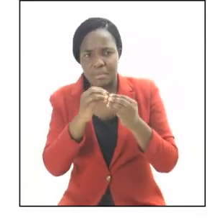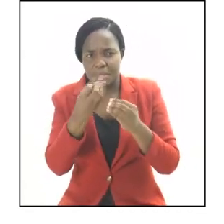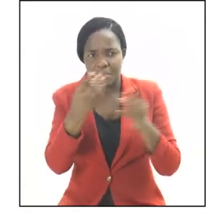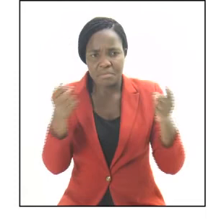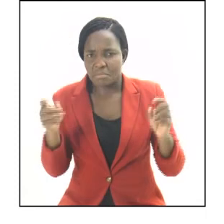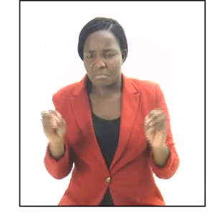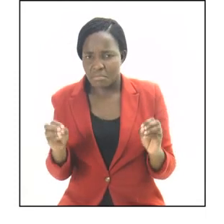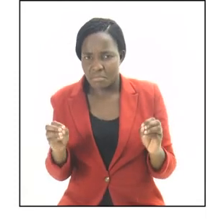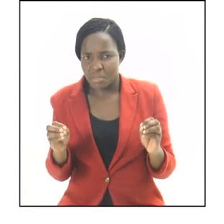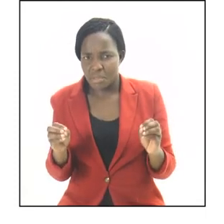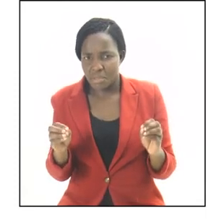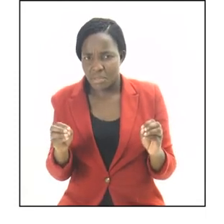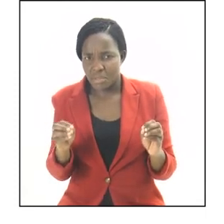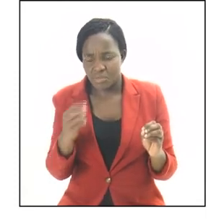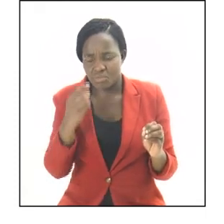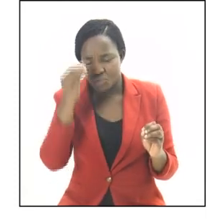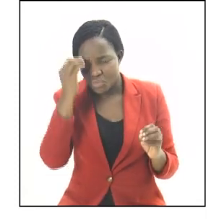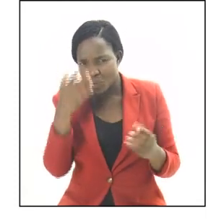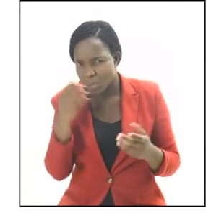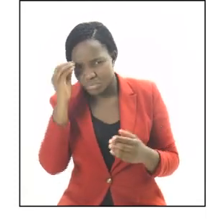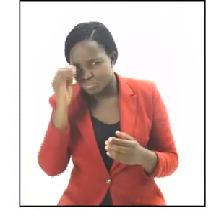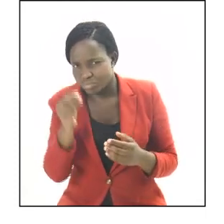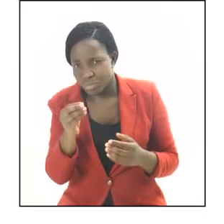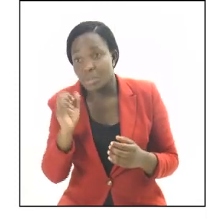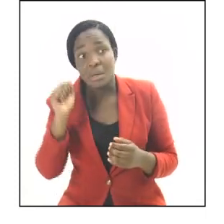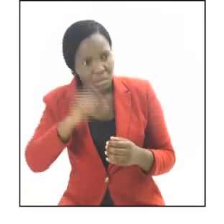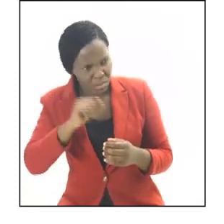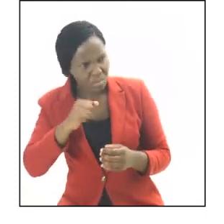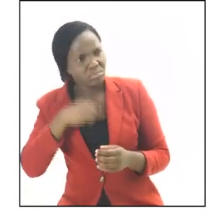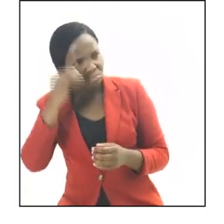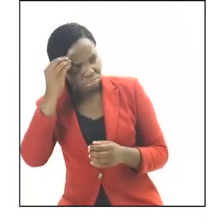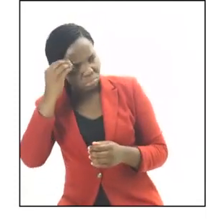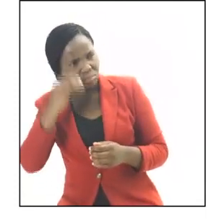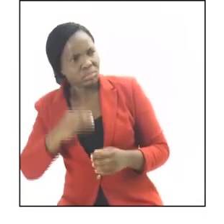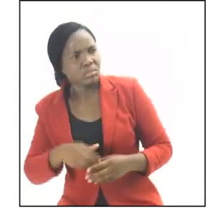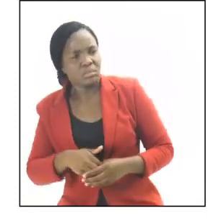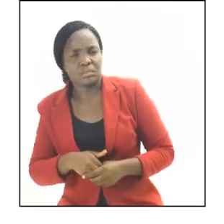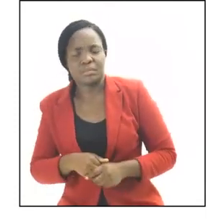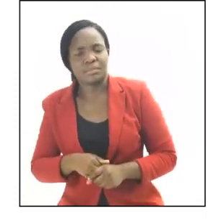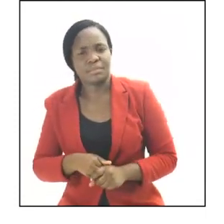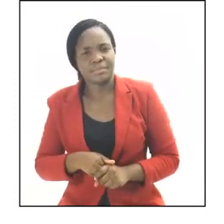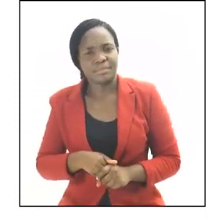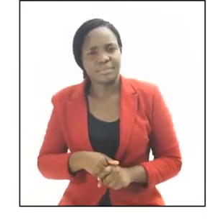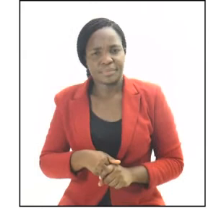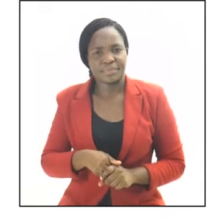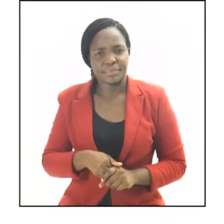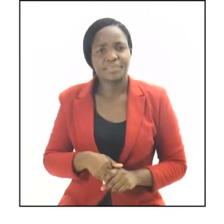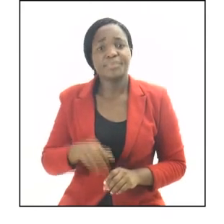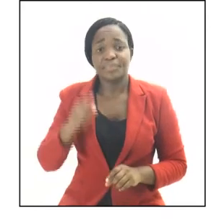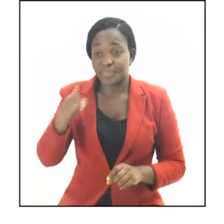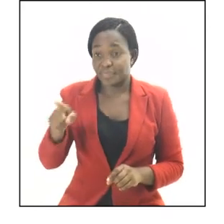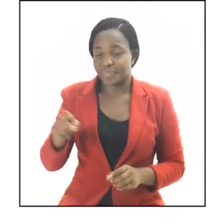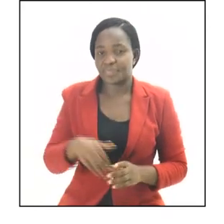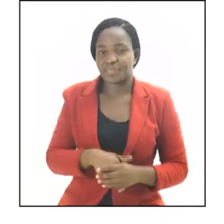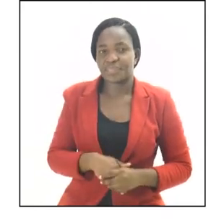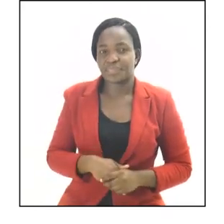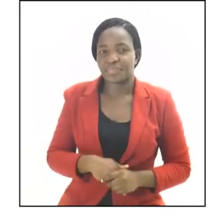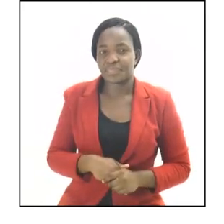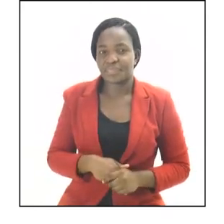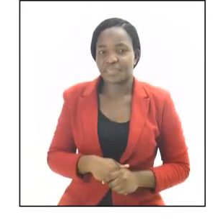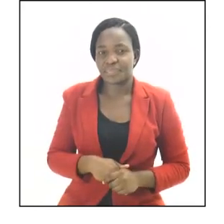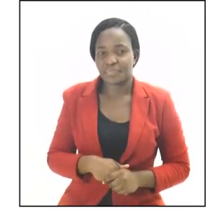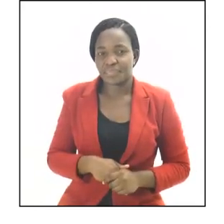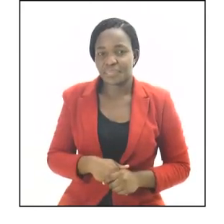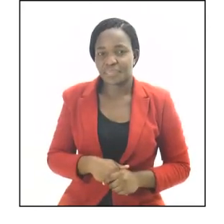triangle? Yes, we did, with Pythagoras' theorem. That's right. So to find